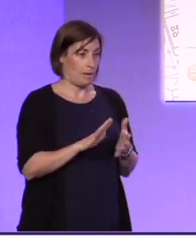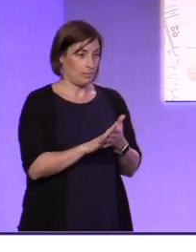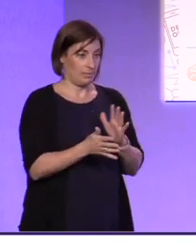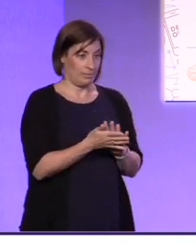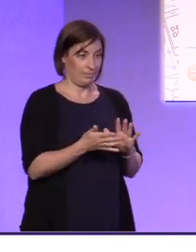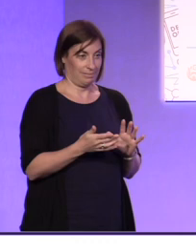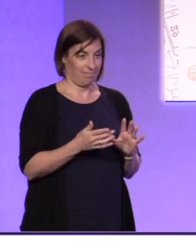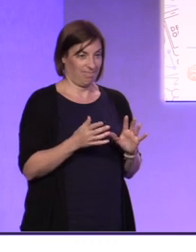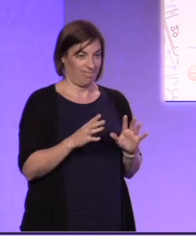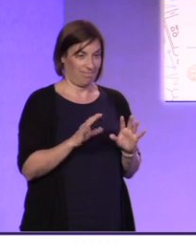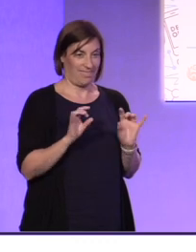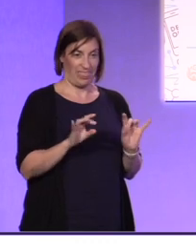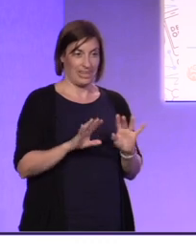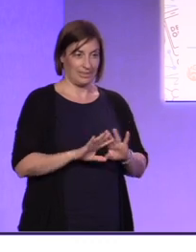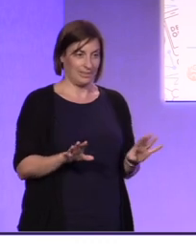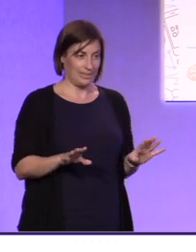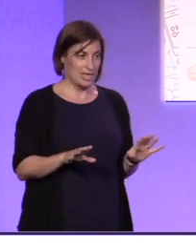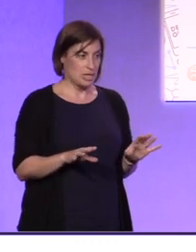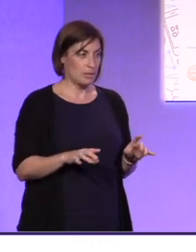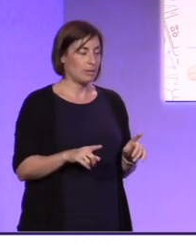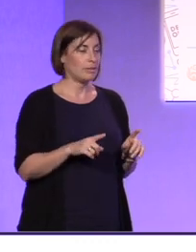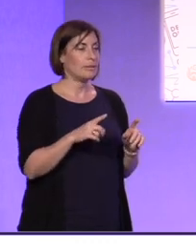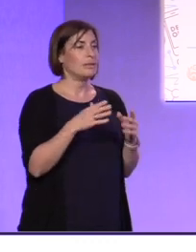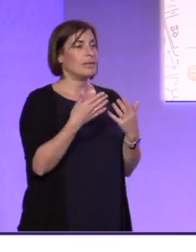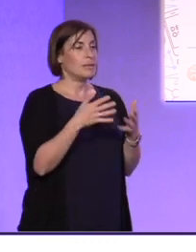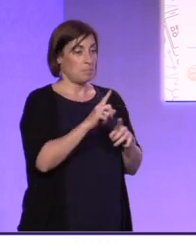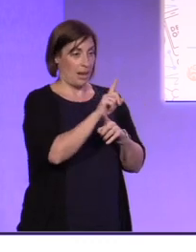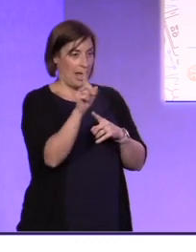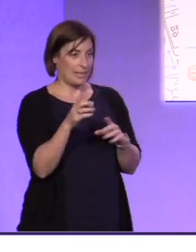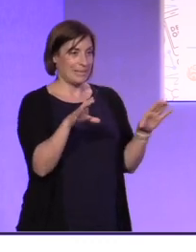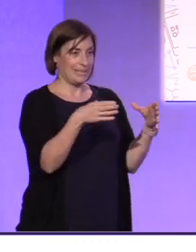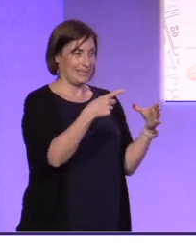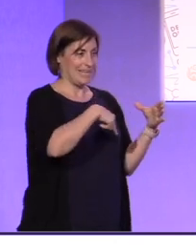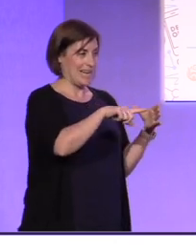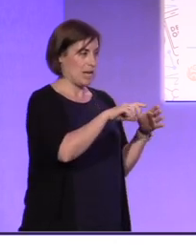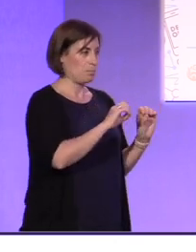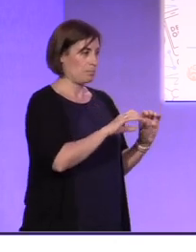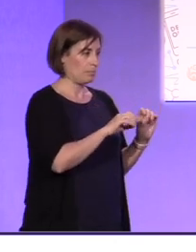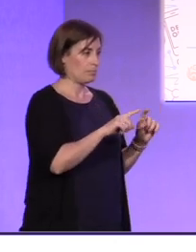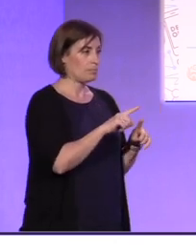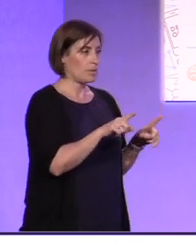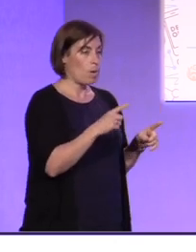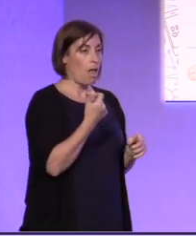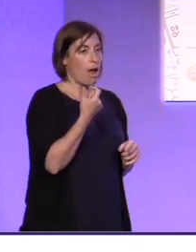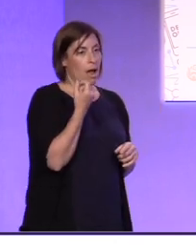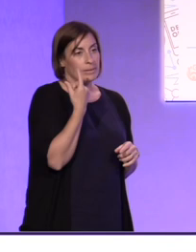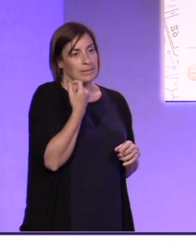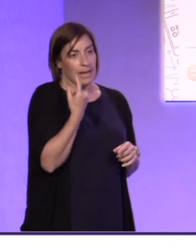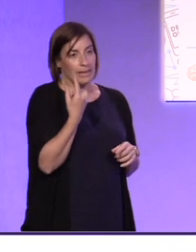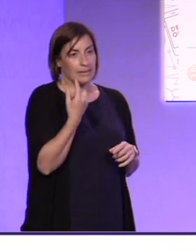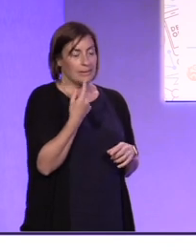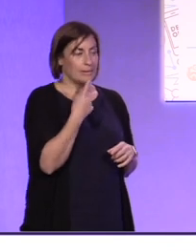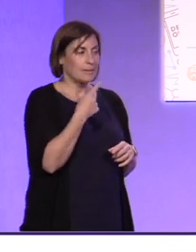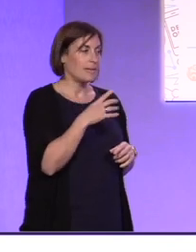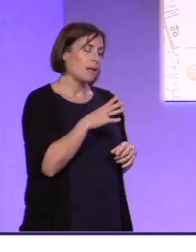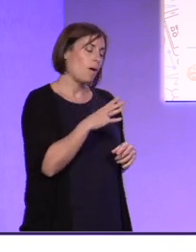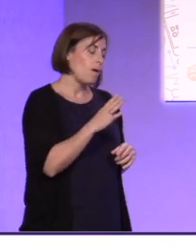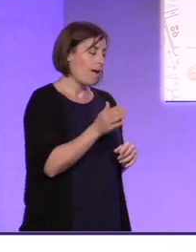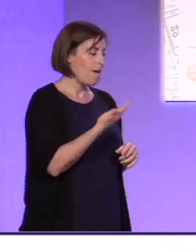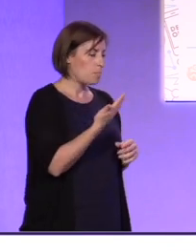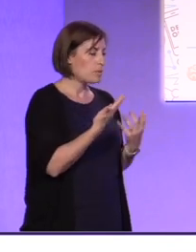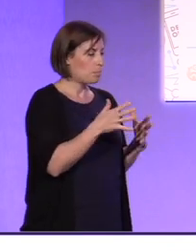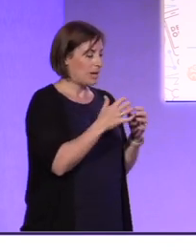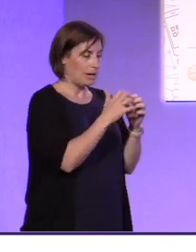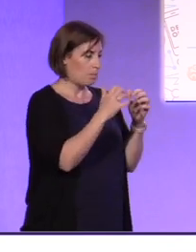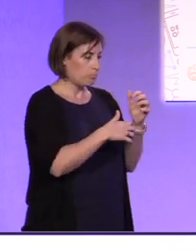story, really. I did tell my team what happened afterwards, and they were really understanding. You know, they said, you know, everyone breaks things